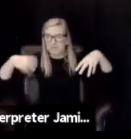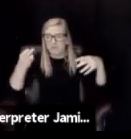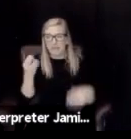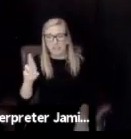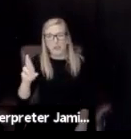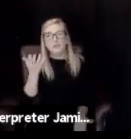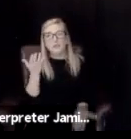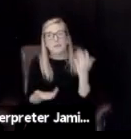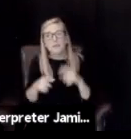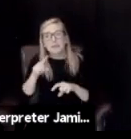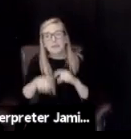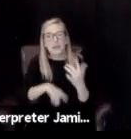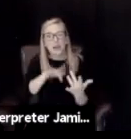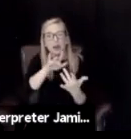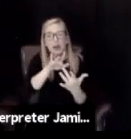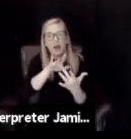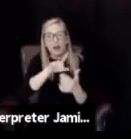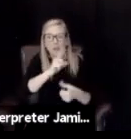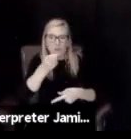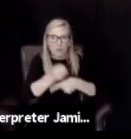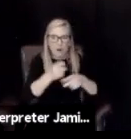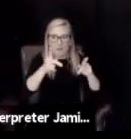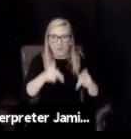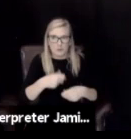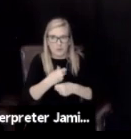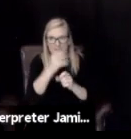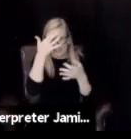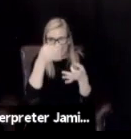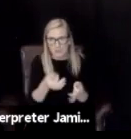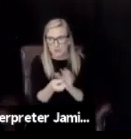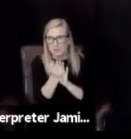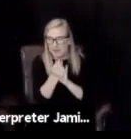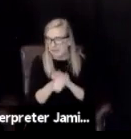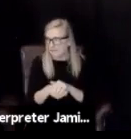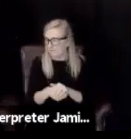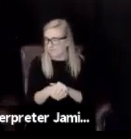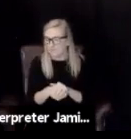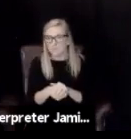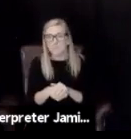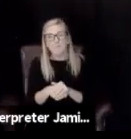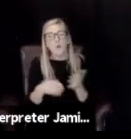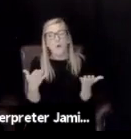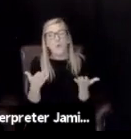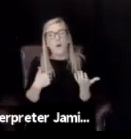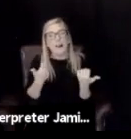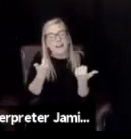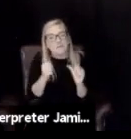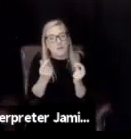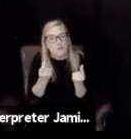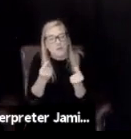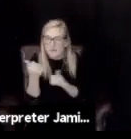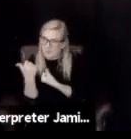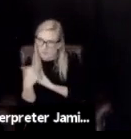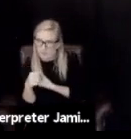get to the proper person that's the decision maker. What I have often tried to do, but remember, let me share with you